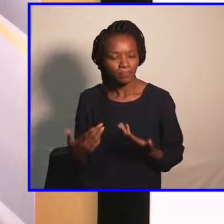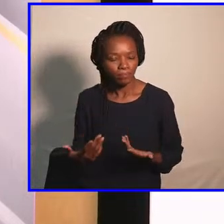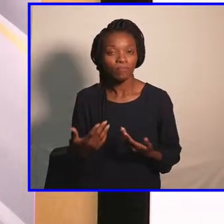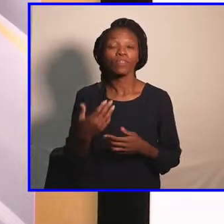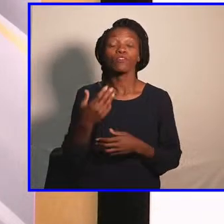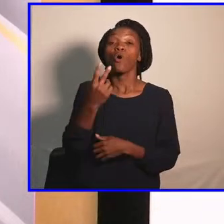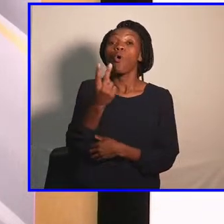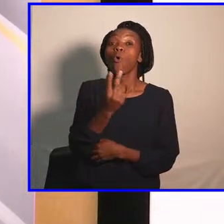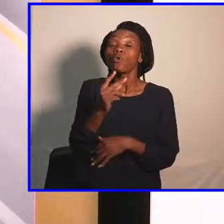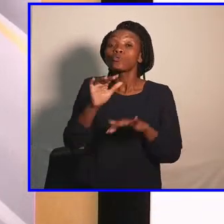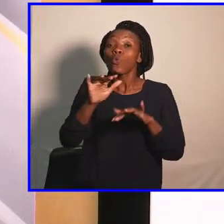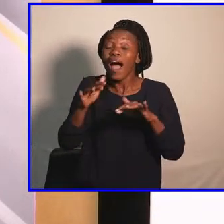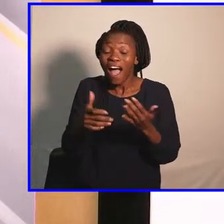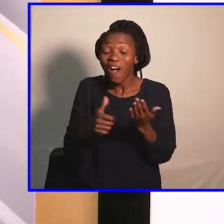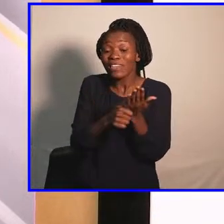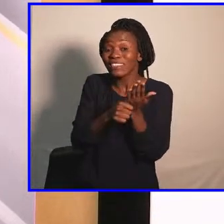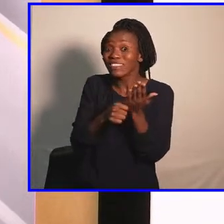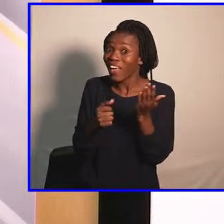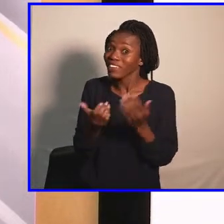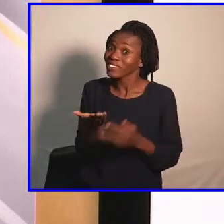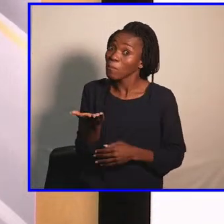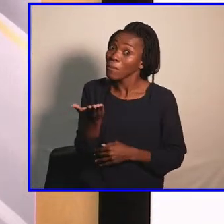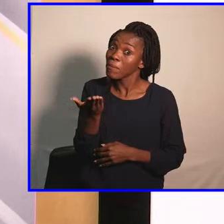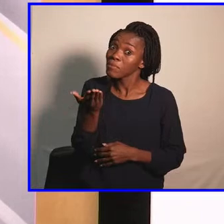but also through raising tax.